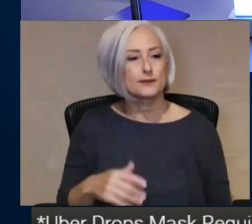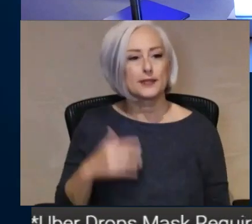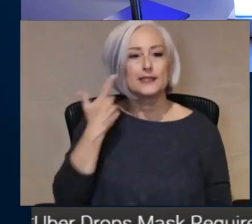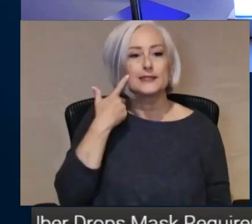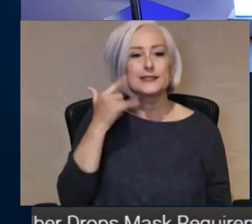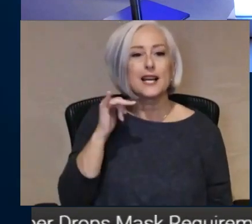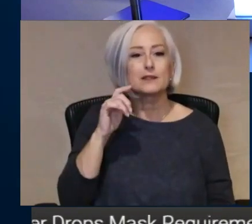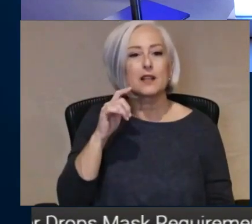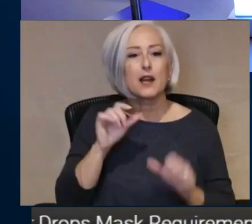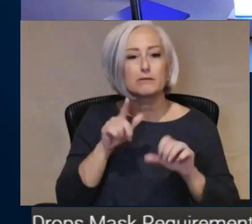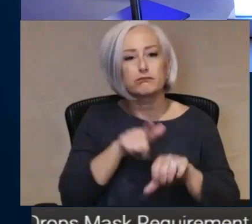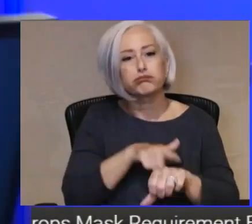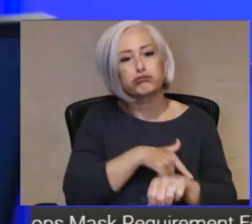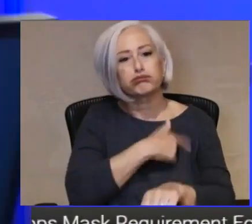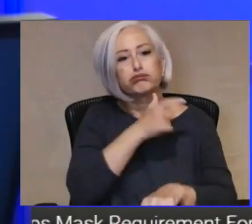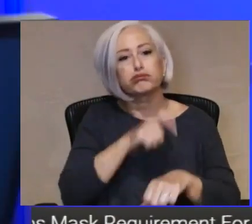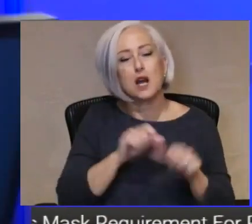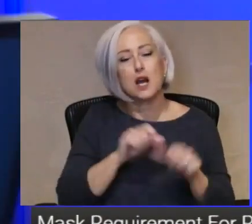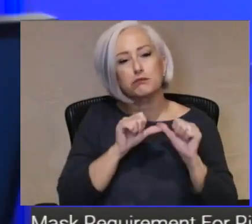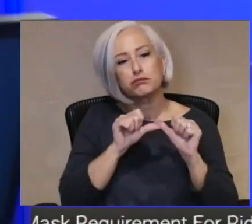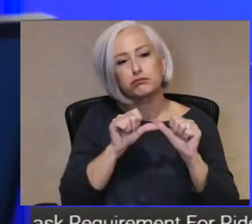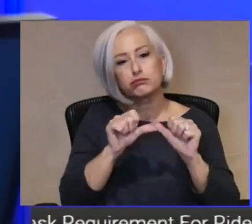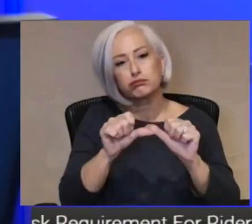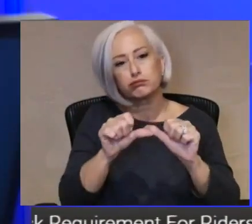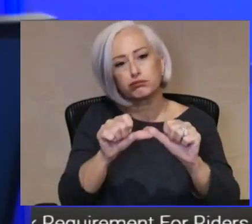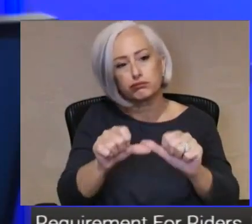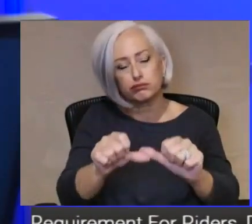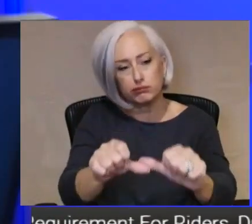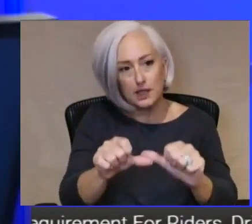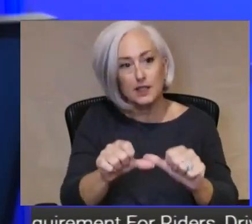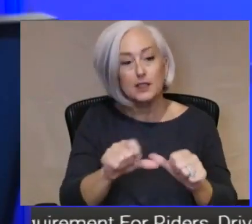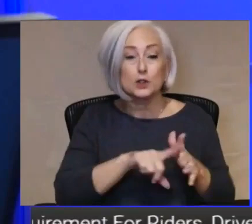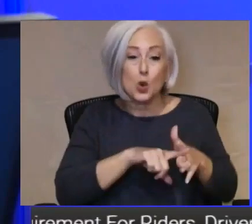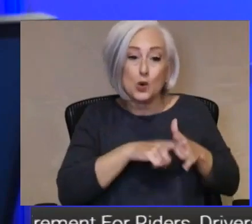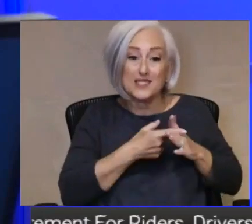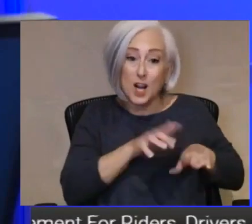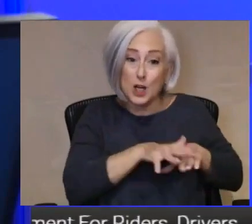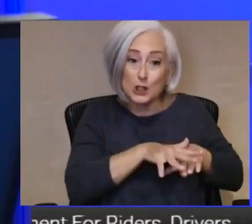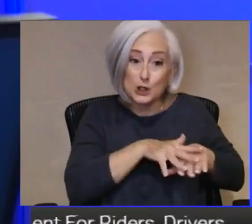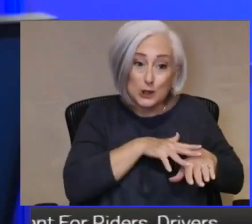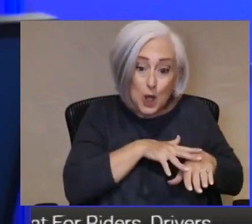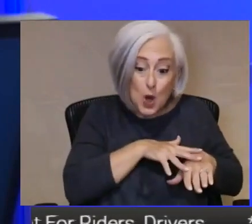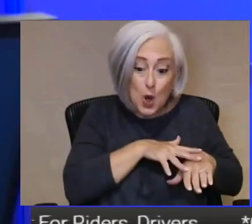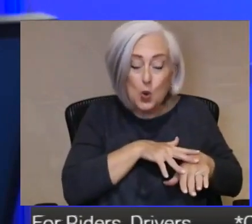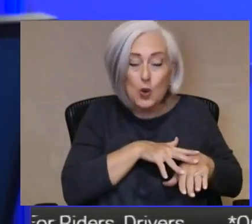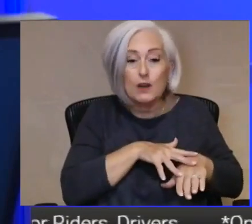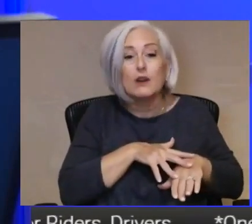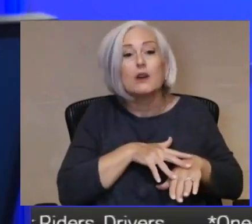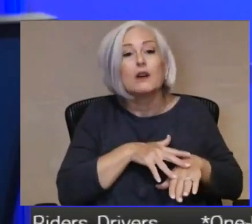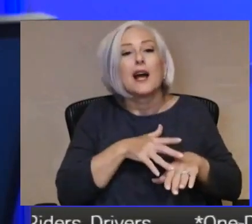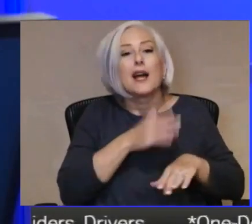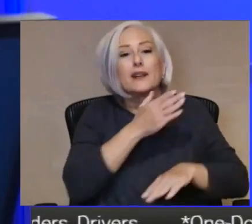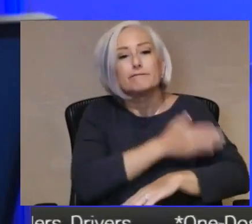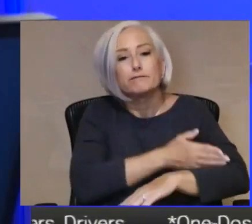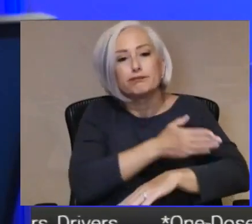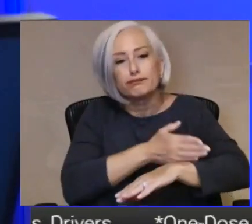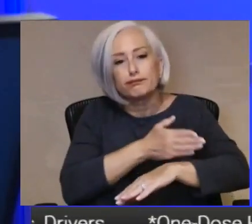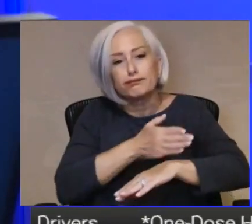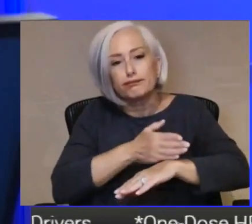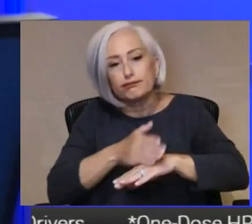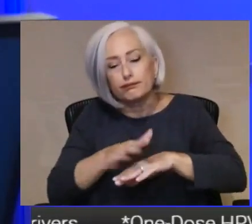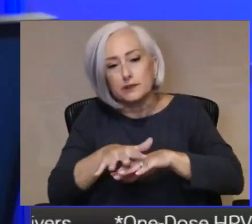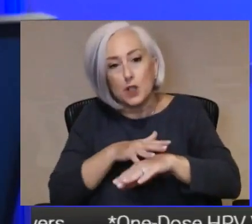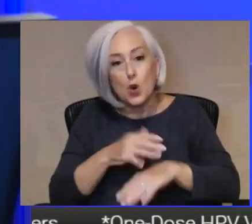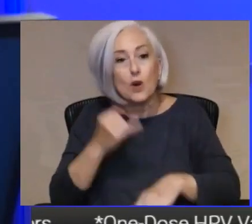time. Right. So it comes up slowly and it progresses slowly. If someone wakes up suddenly with a tremor, it may be that they